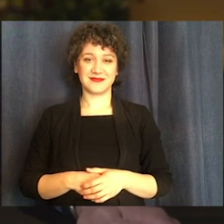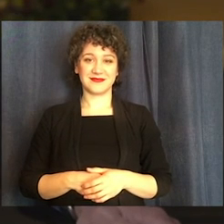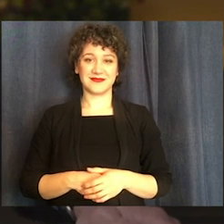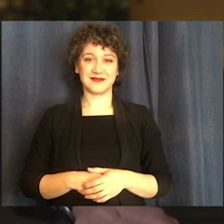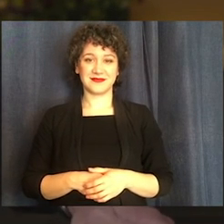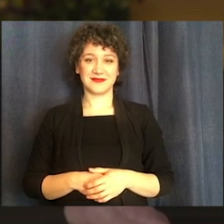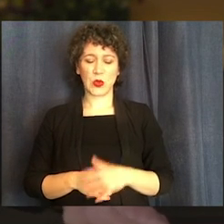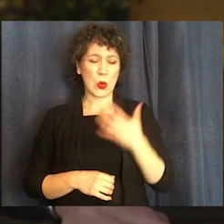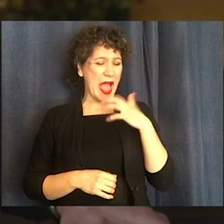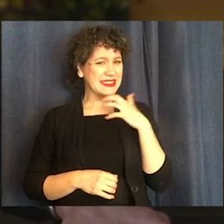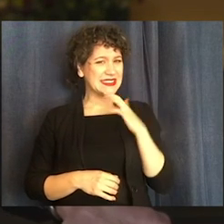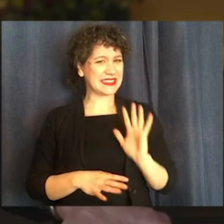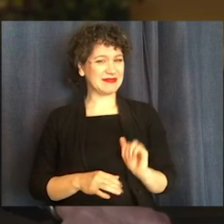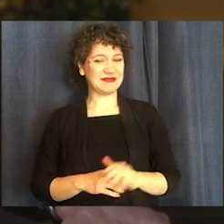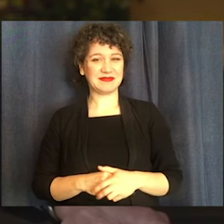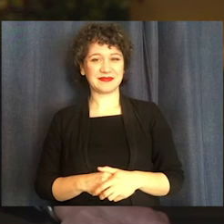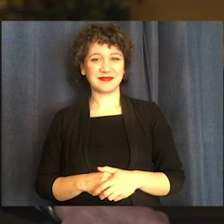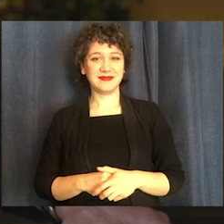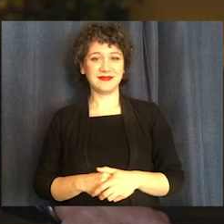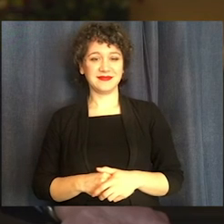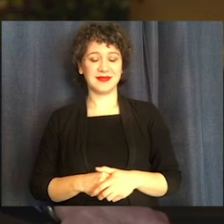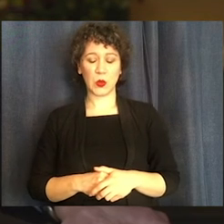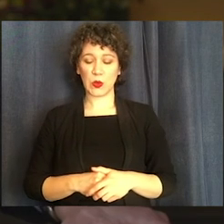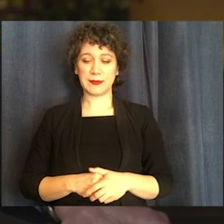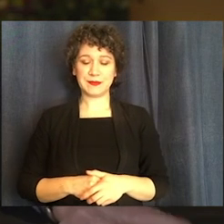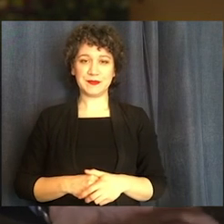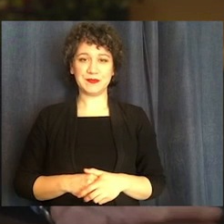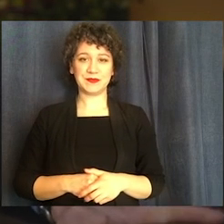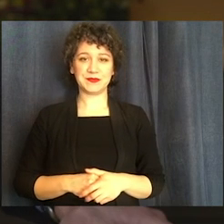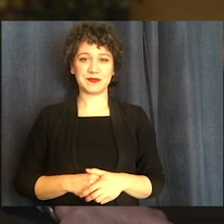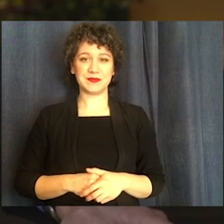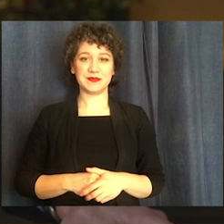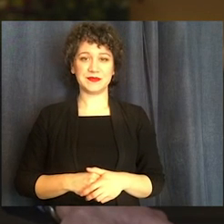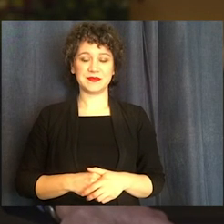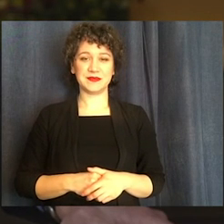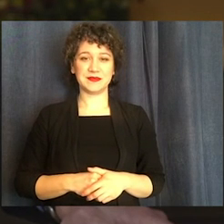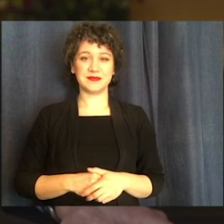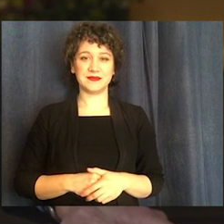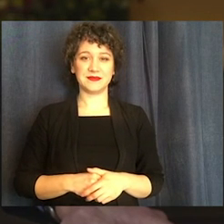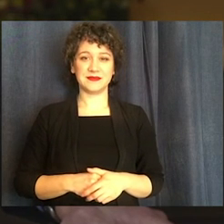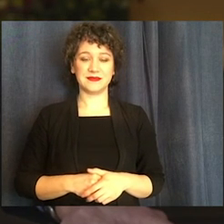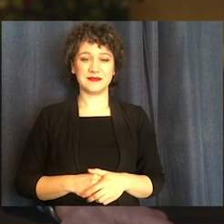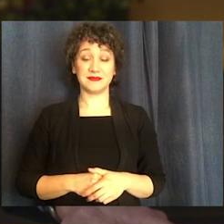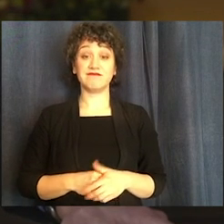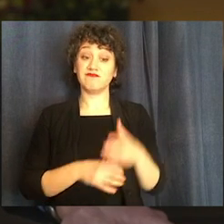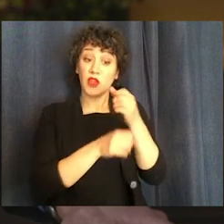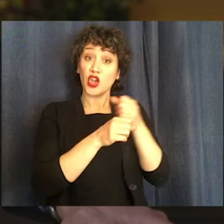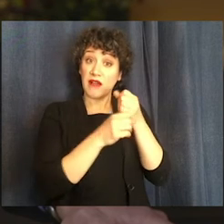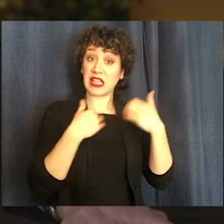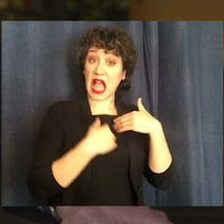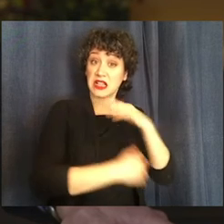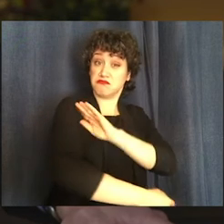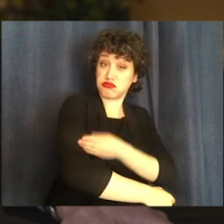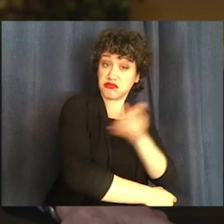Though coffee has its power, it's not something that sustains. You'll need the same fuel that brings each of us teachers back to the